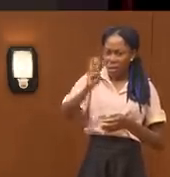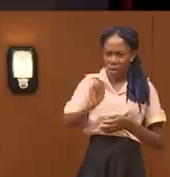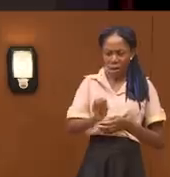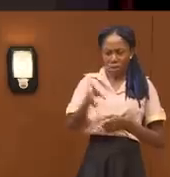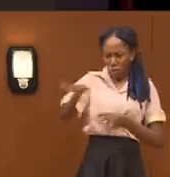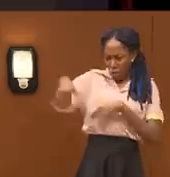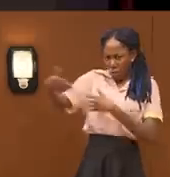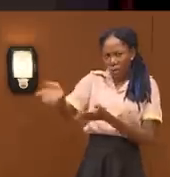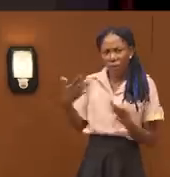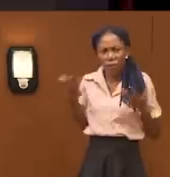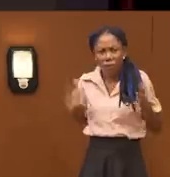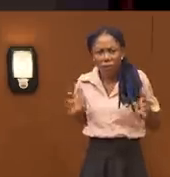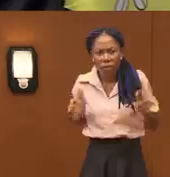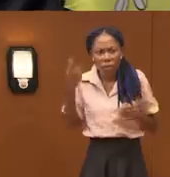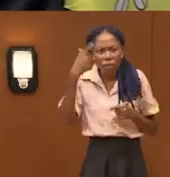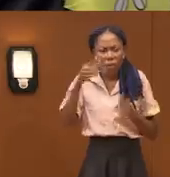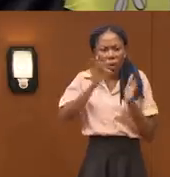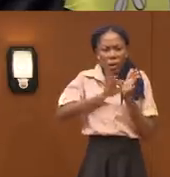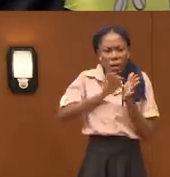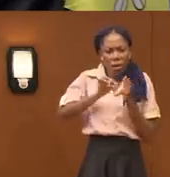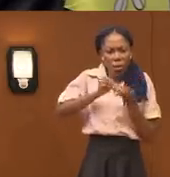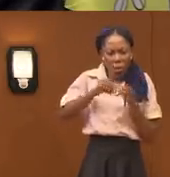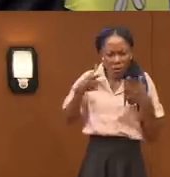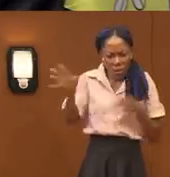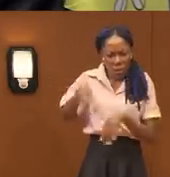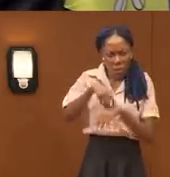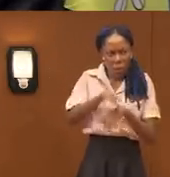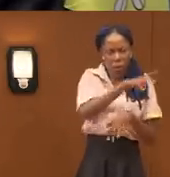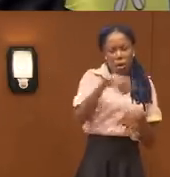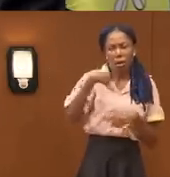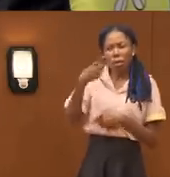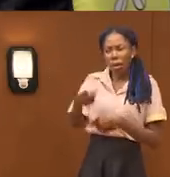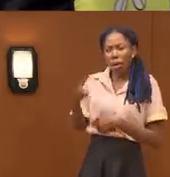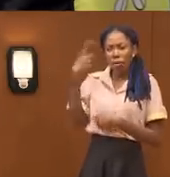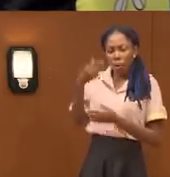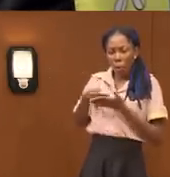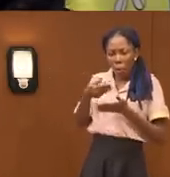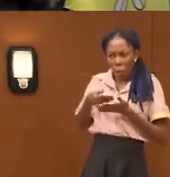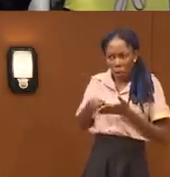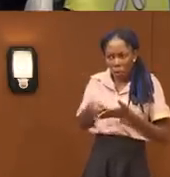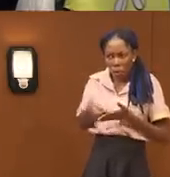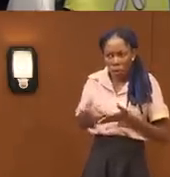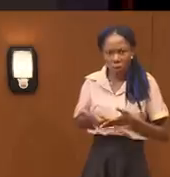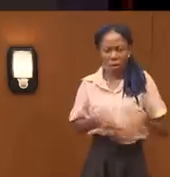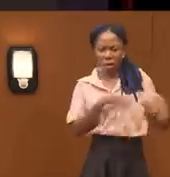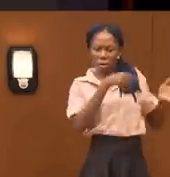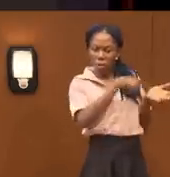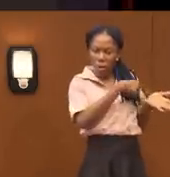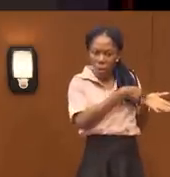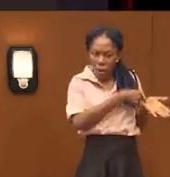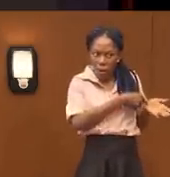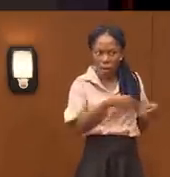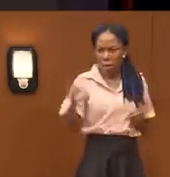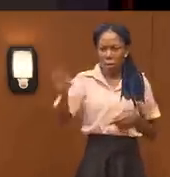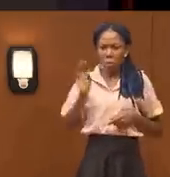number, you give me quick notice. The money you paid, is it for the period you have spent in the house? Or I don't owe 1 month after I